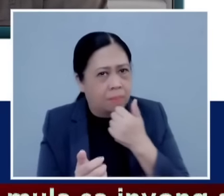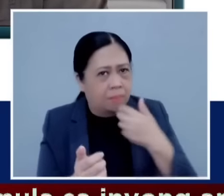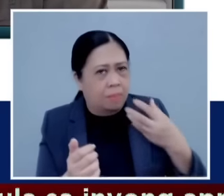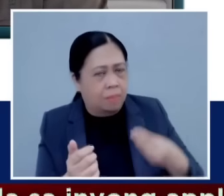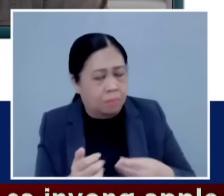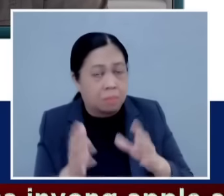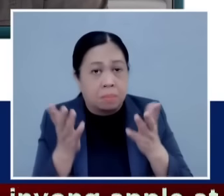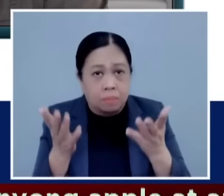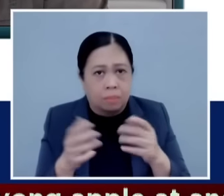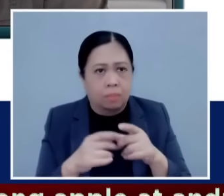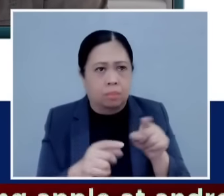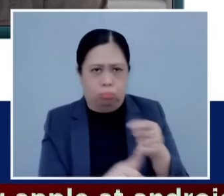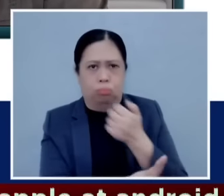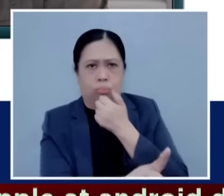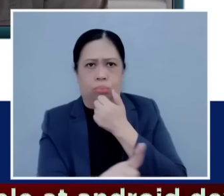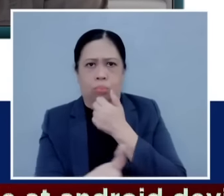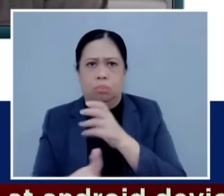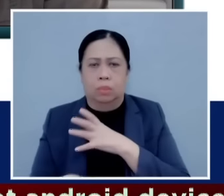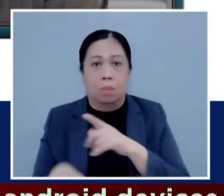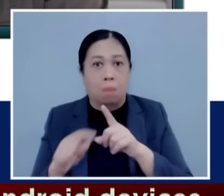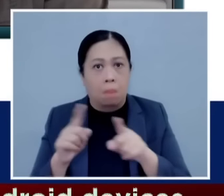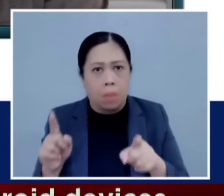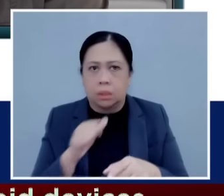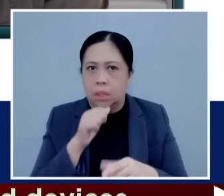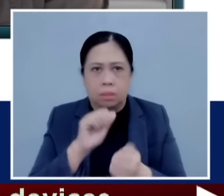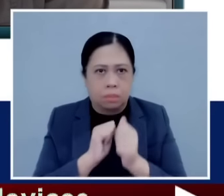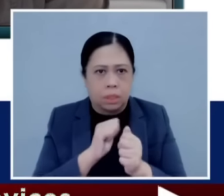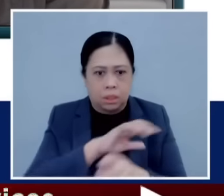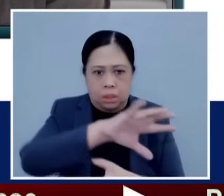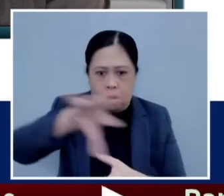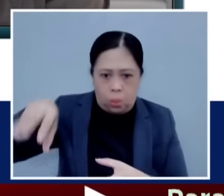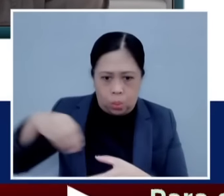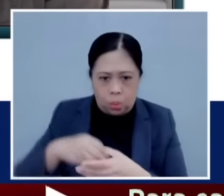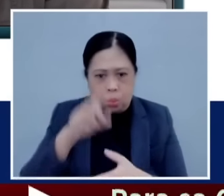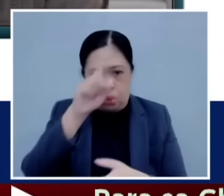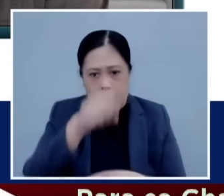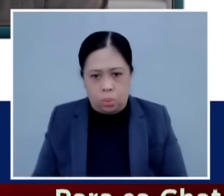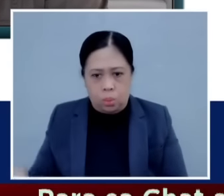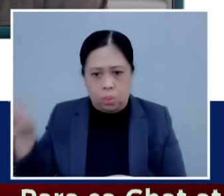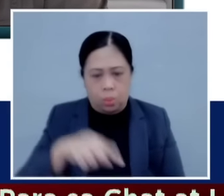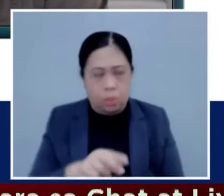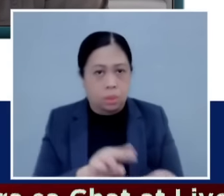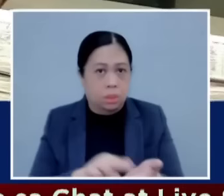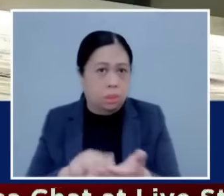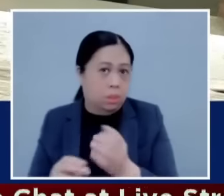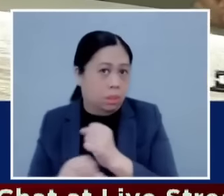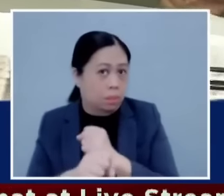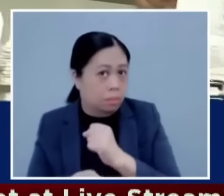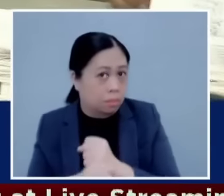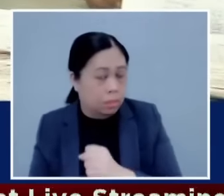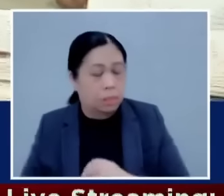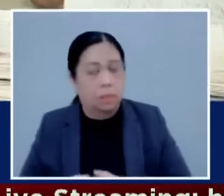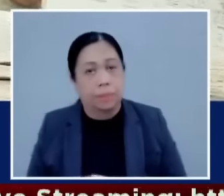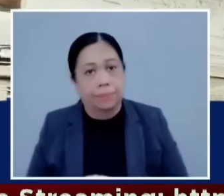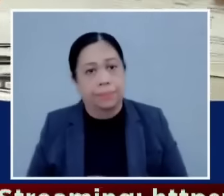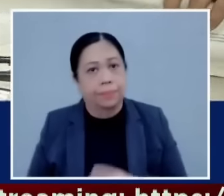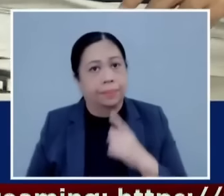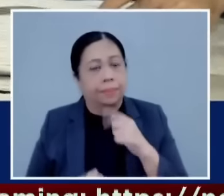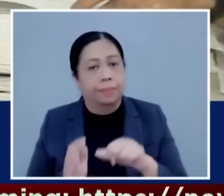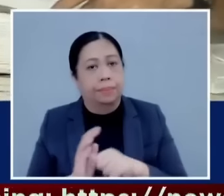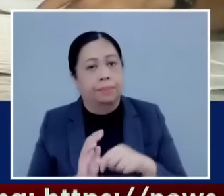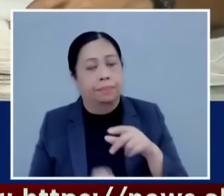resources, that's wrong. We will not tolerate that. But it does not invalidate the whole signature campaign, the People's Initiative. Ginitama ng PNP,